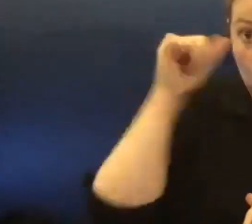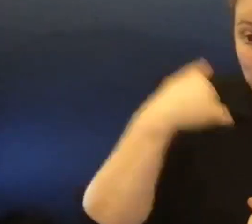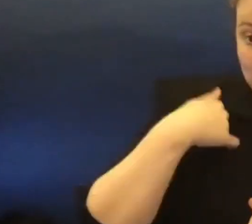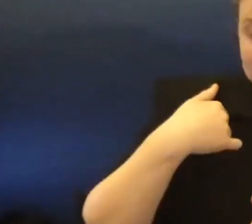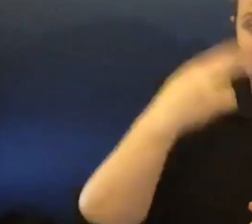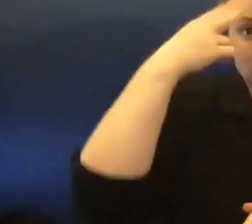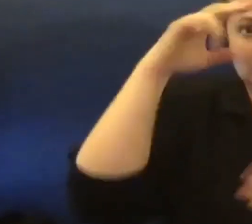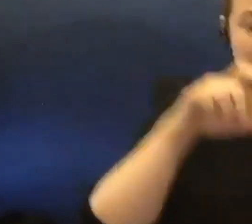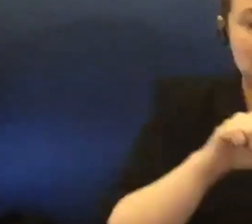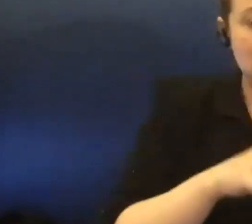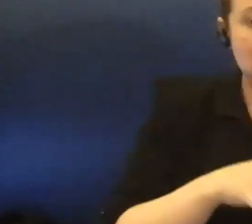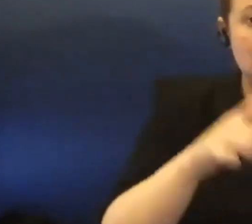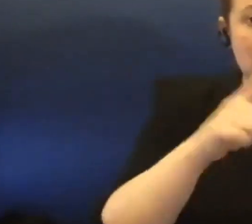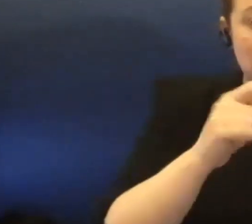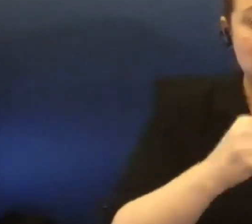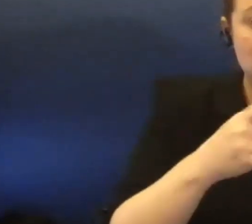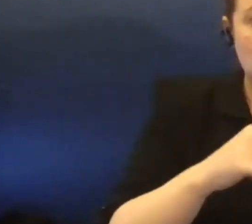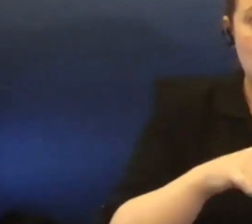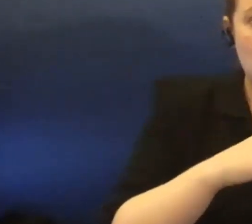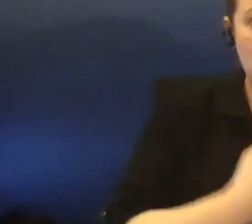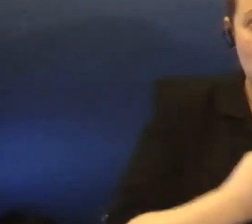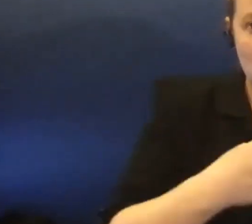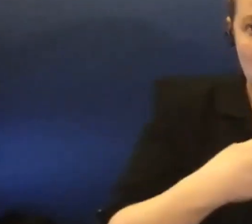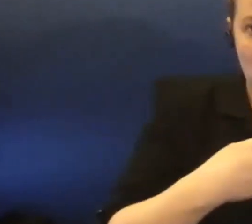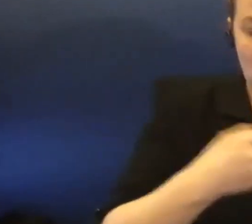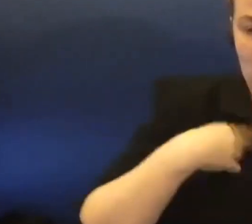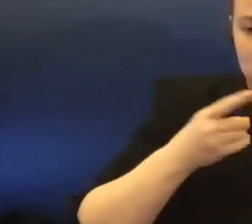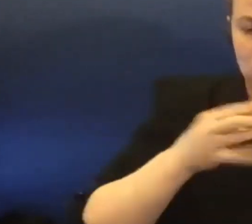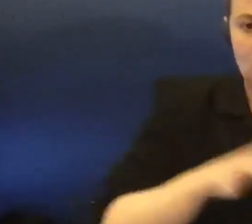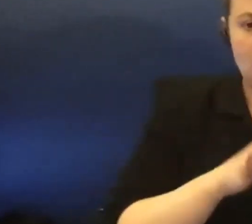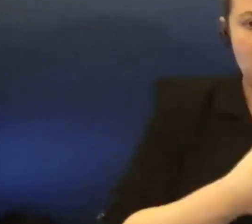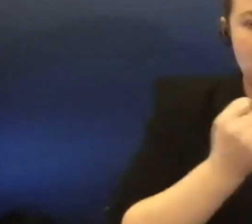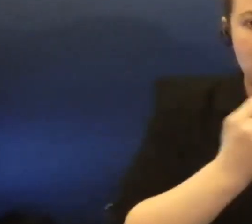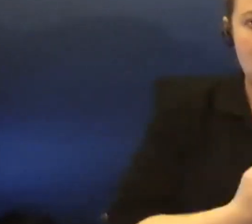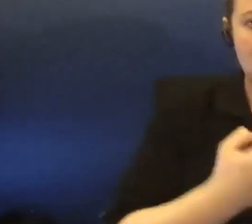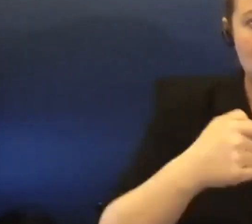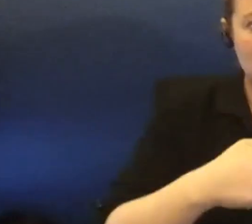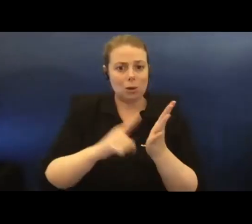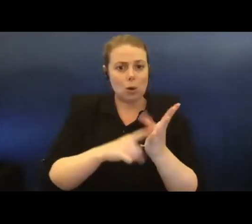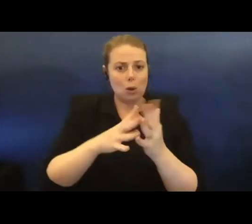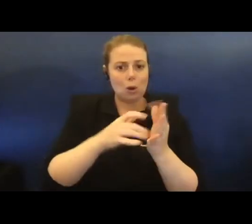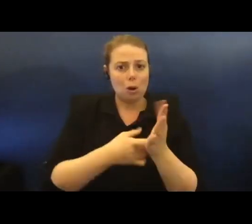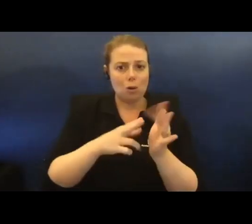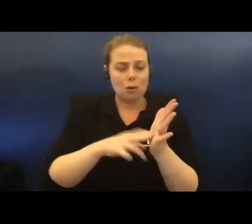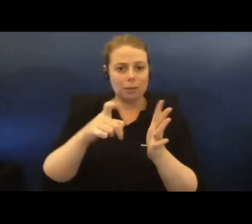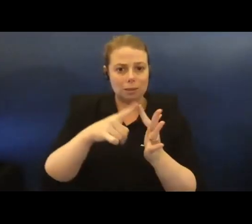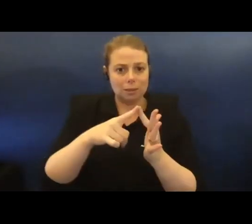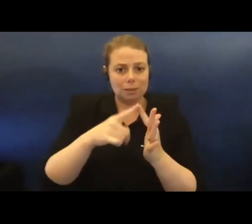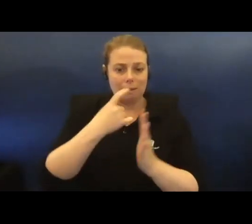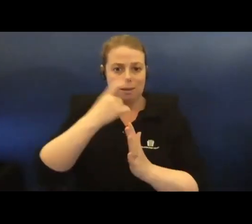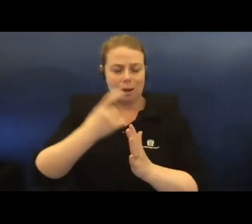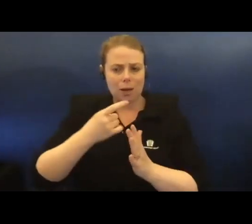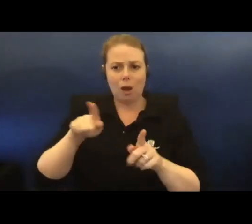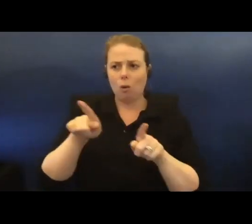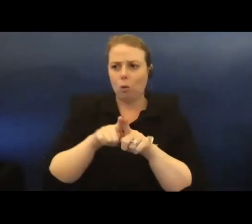director of the Margaret Lawrence Gallery and I'm also the person that puts together the Art Forum program and, you know, a